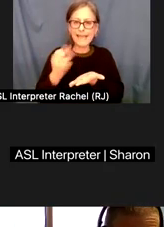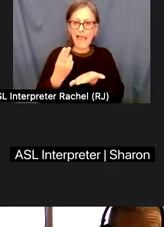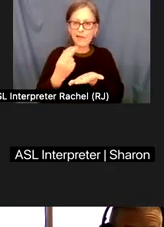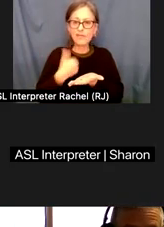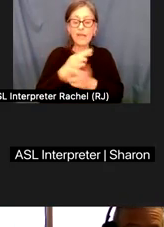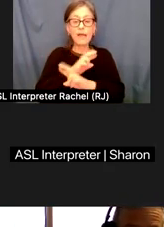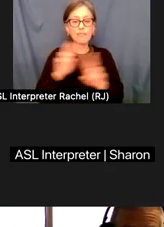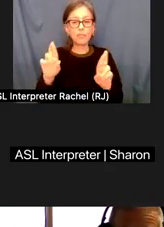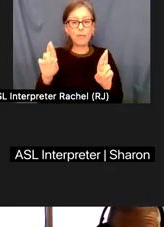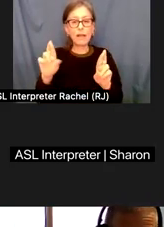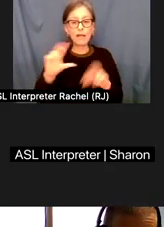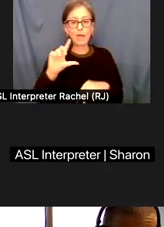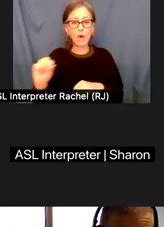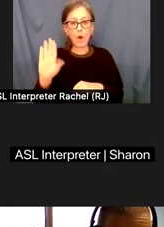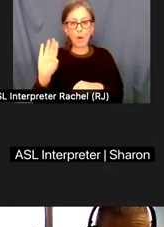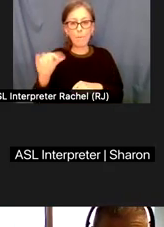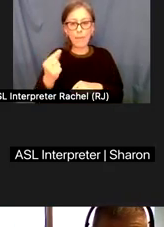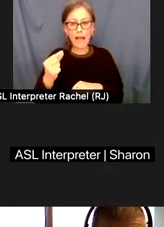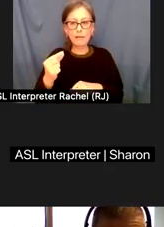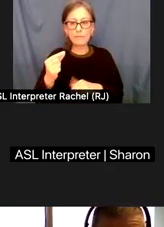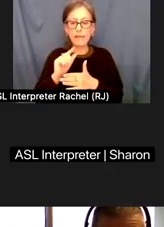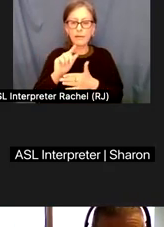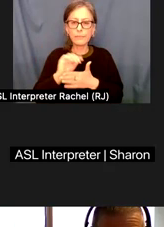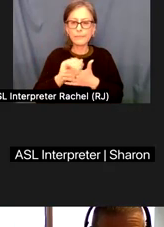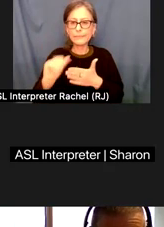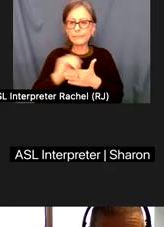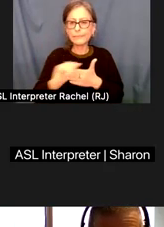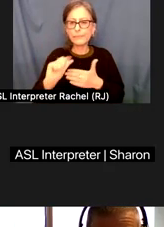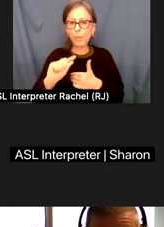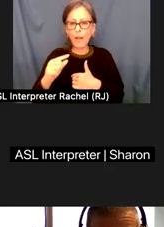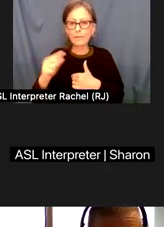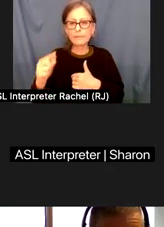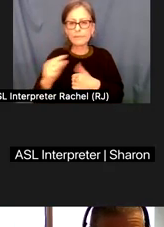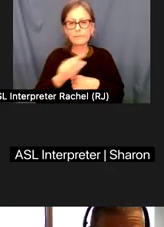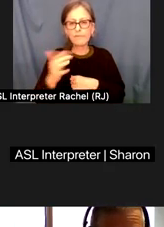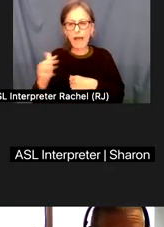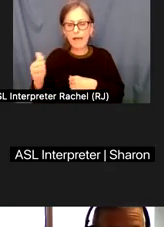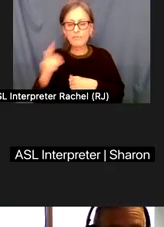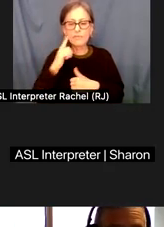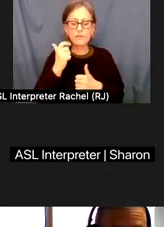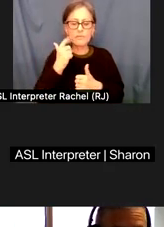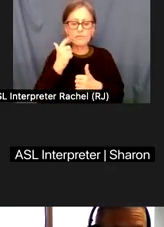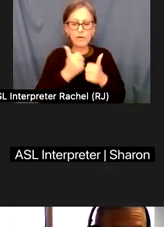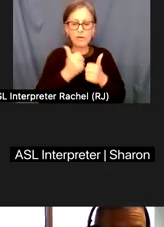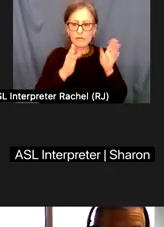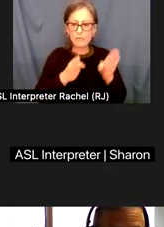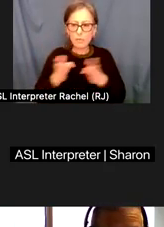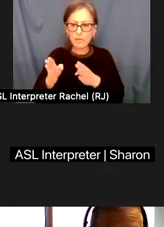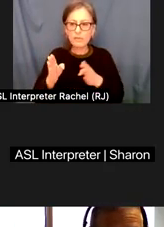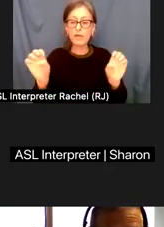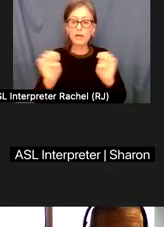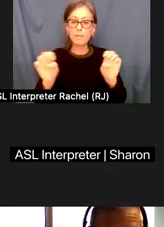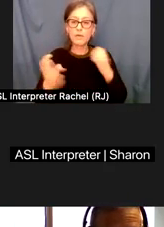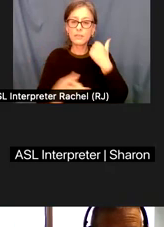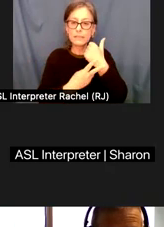bag, small bills of cash in each of those go bags, one per person, an emergency savings